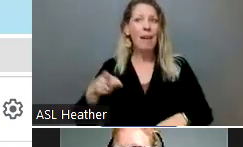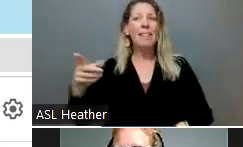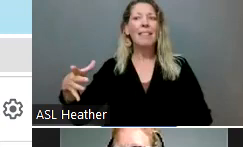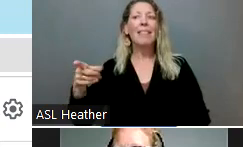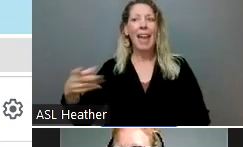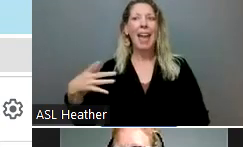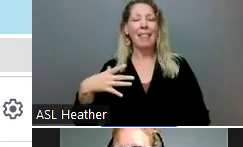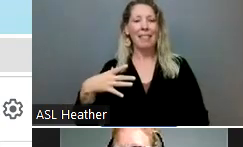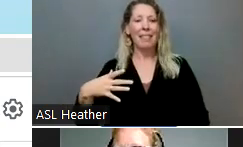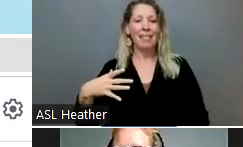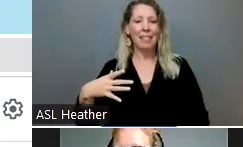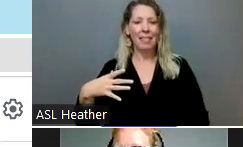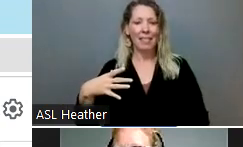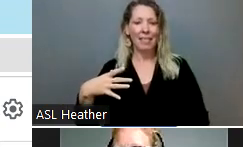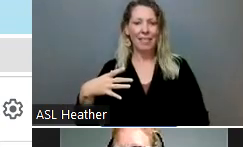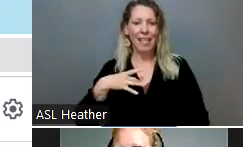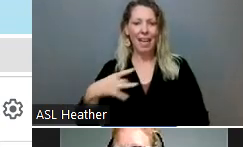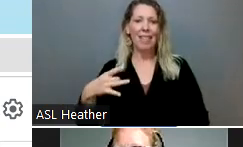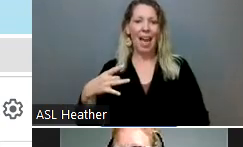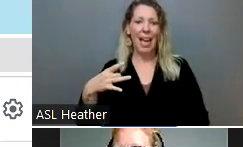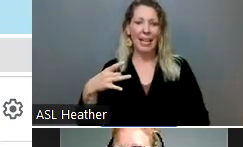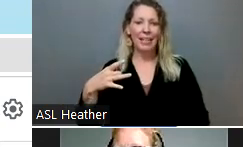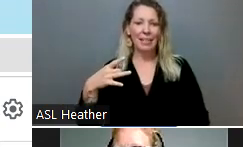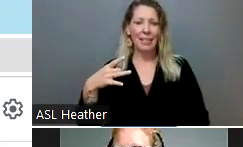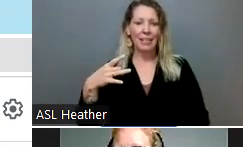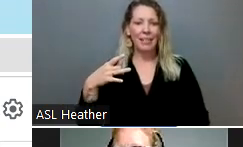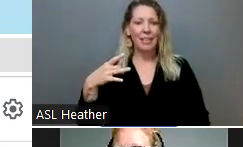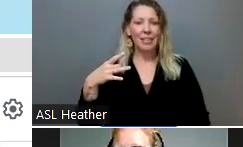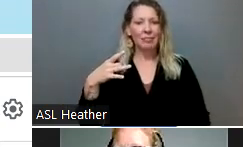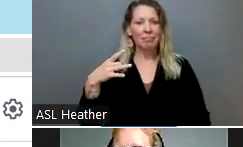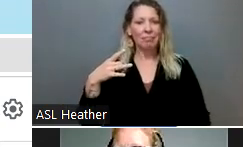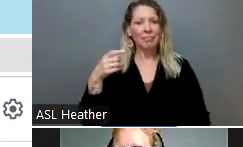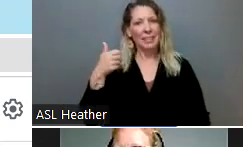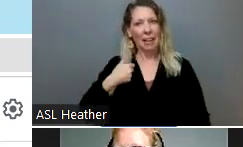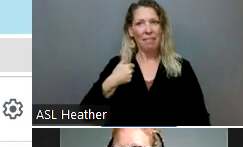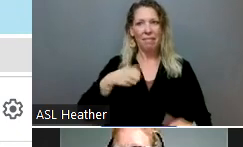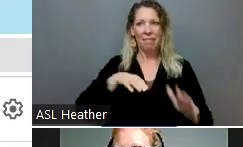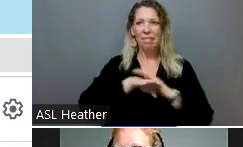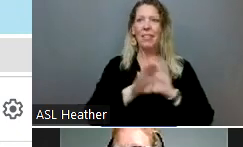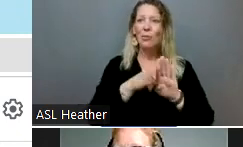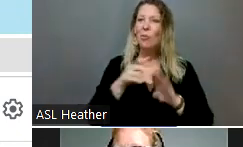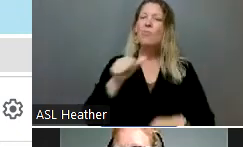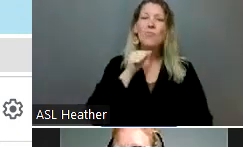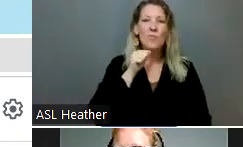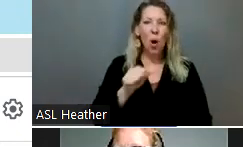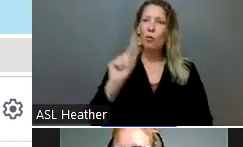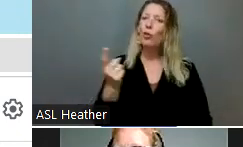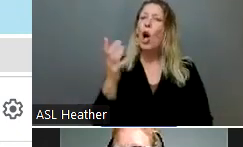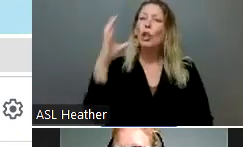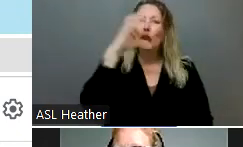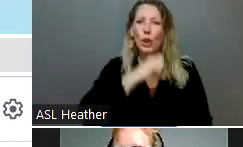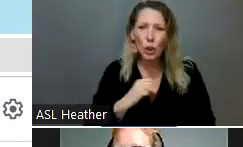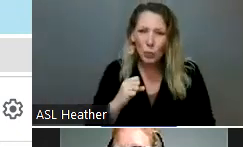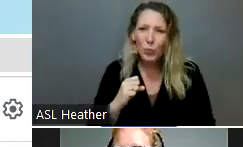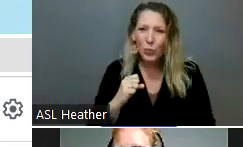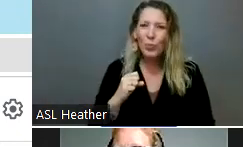door. So we never want to assume that someone needs our help. We always want to ask and make sure that the person feels empowered